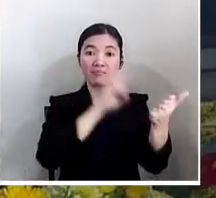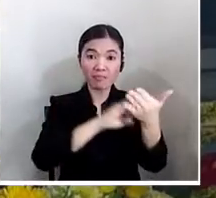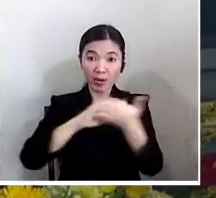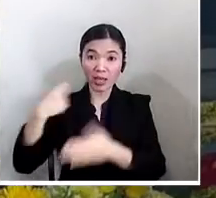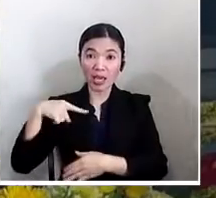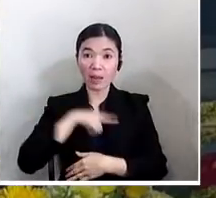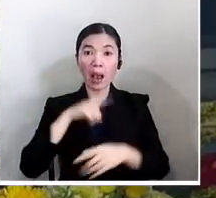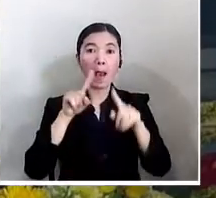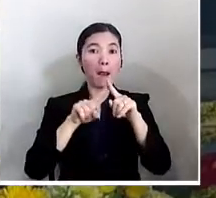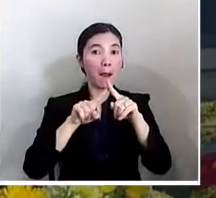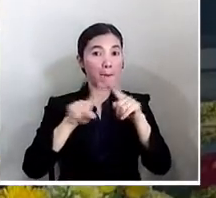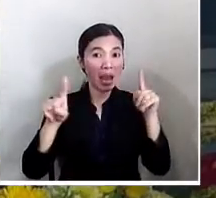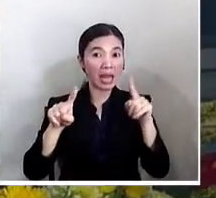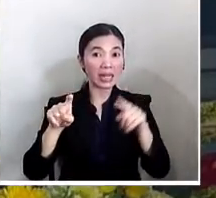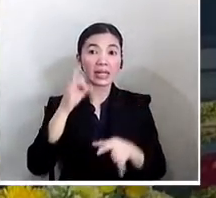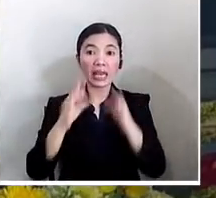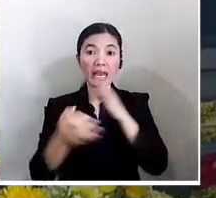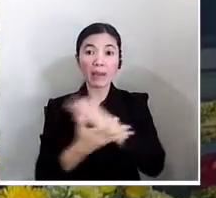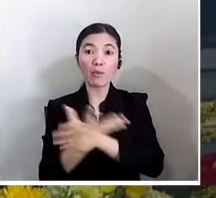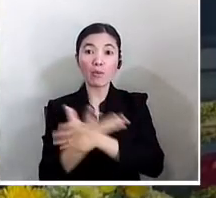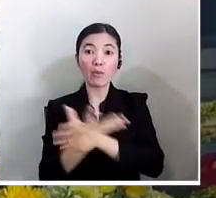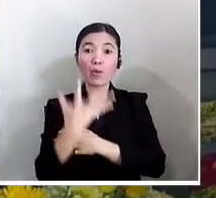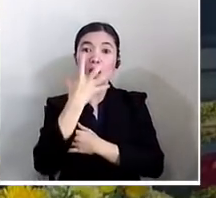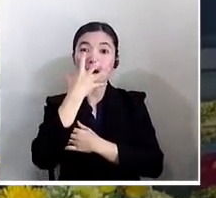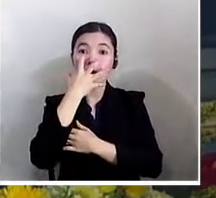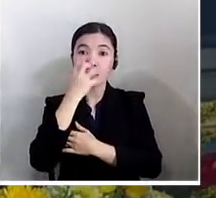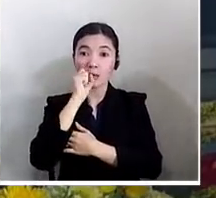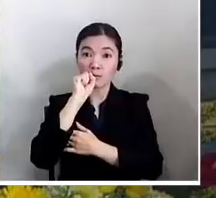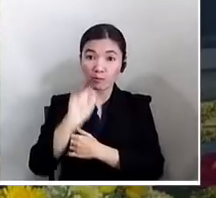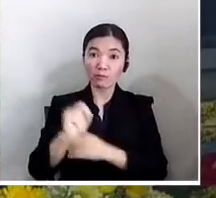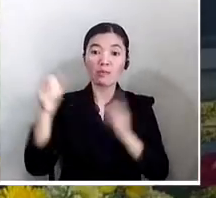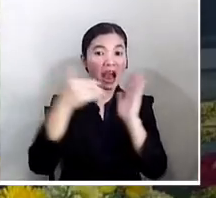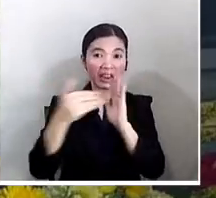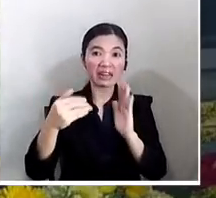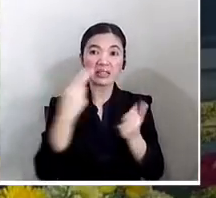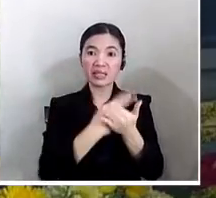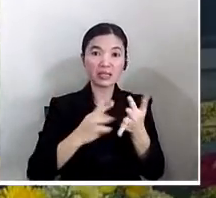against the Holy Spirit, we will not be forgiven.